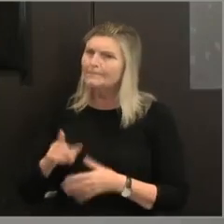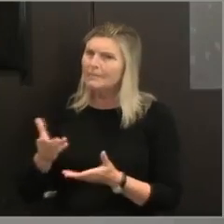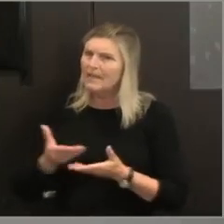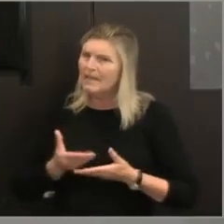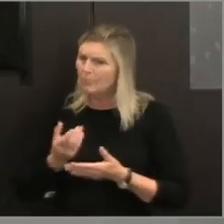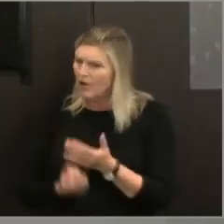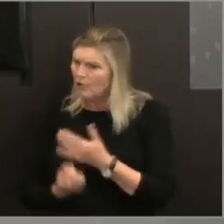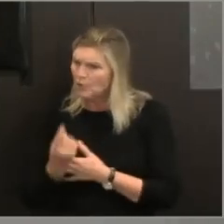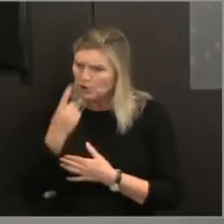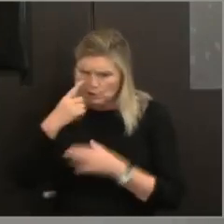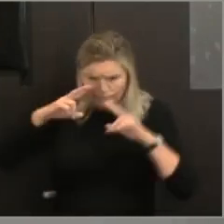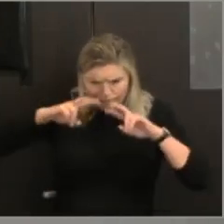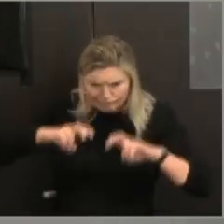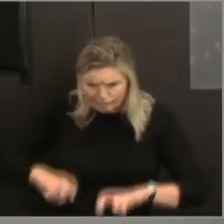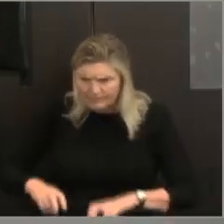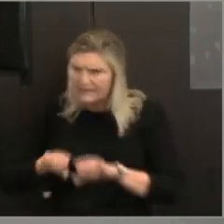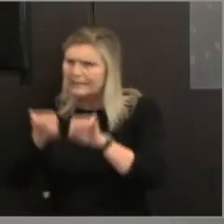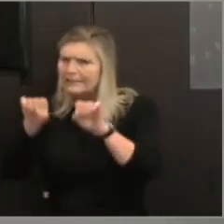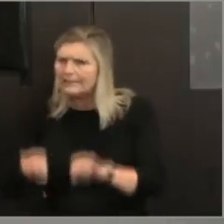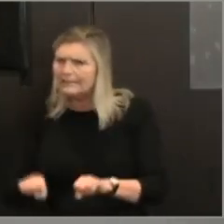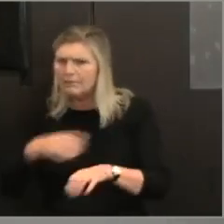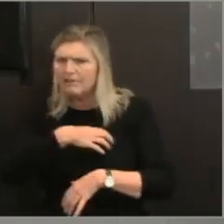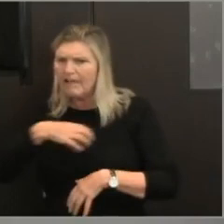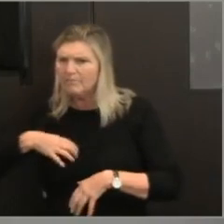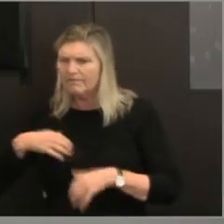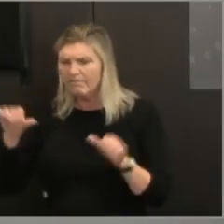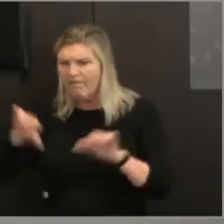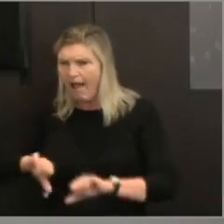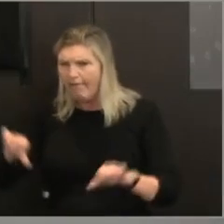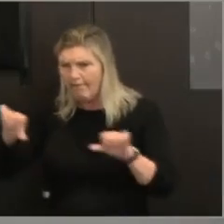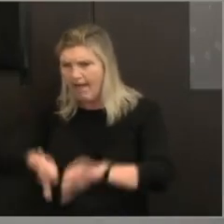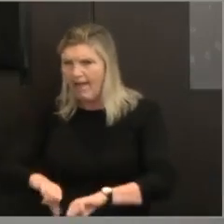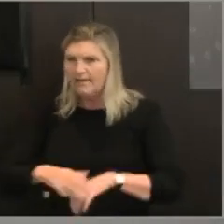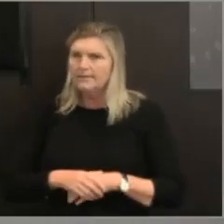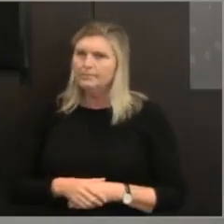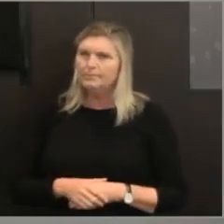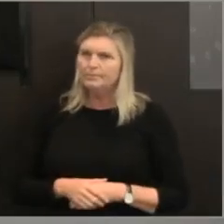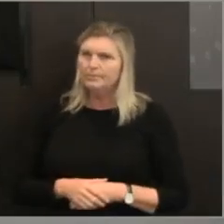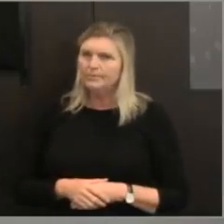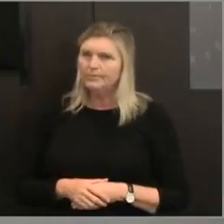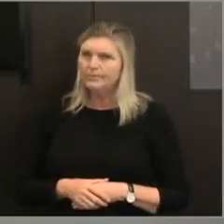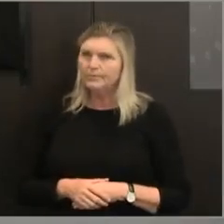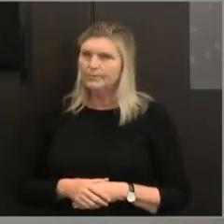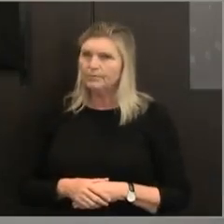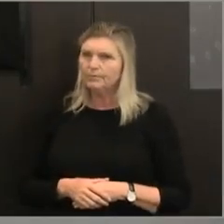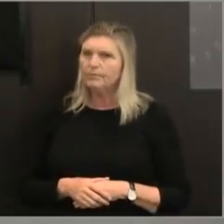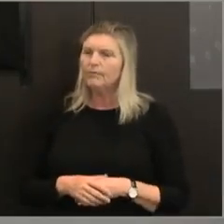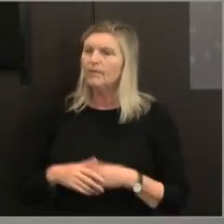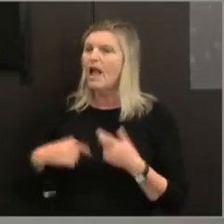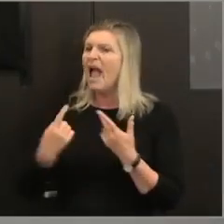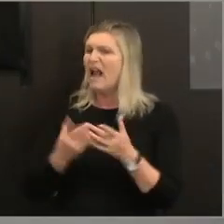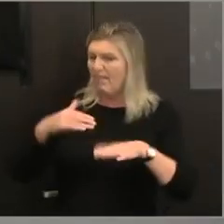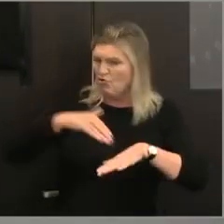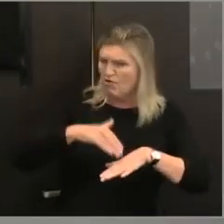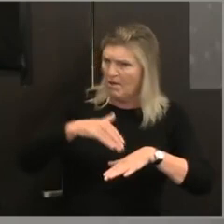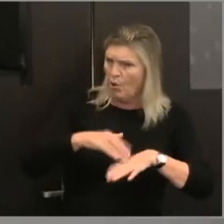different way to that which was adopted in He Whai Pānga Hou and indeed in most other criminological